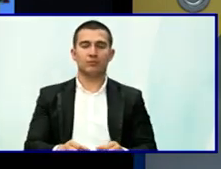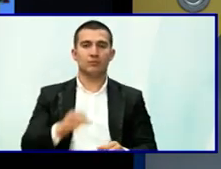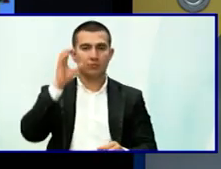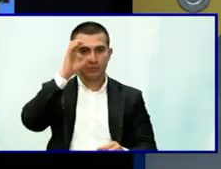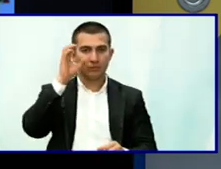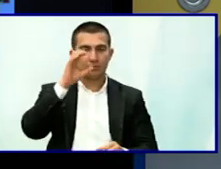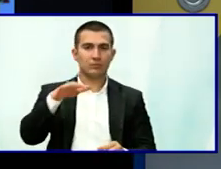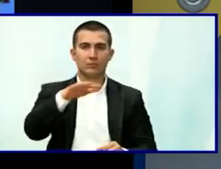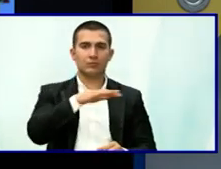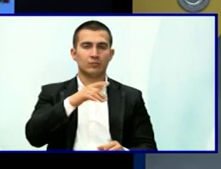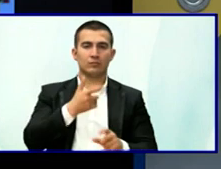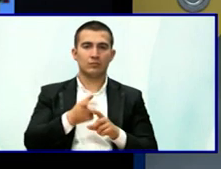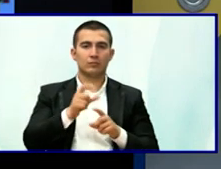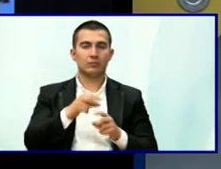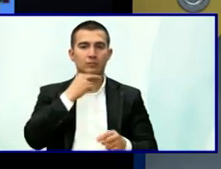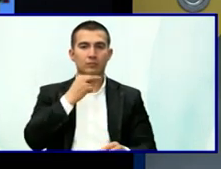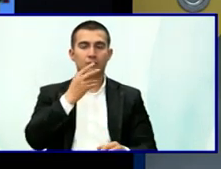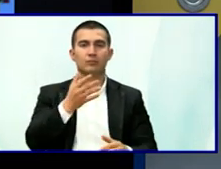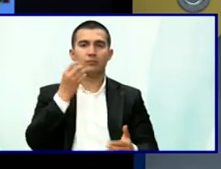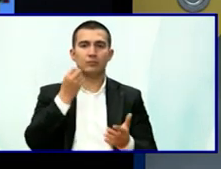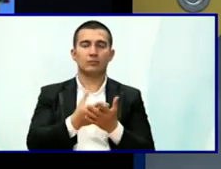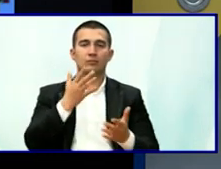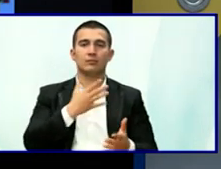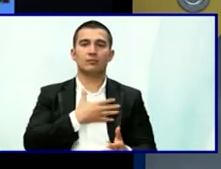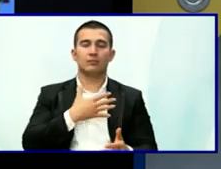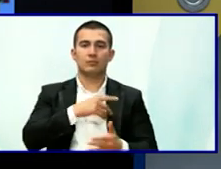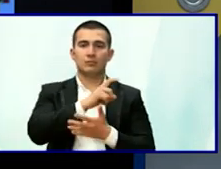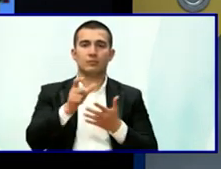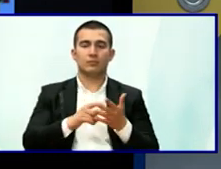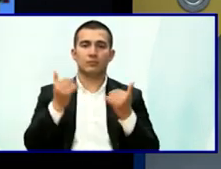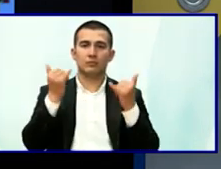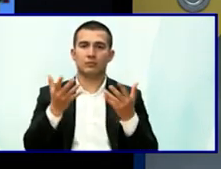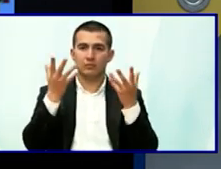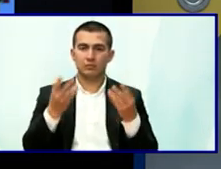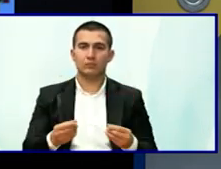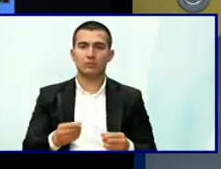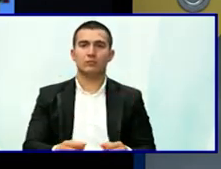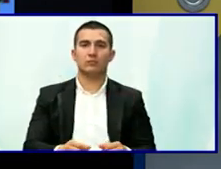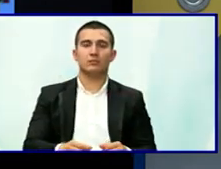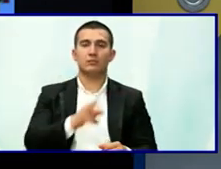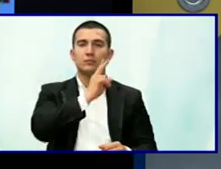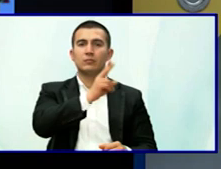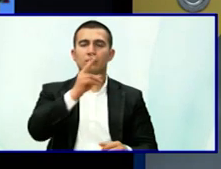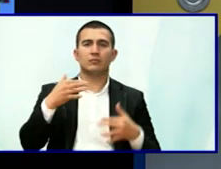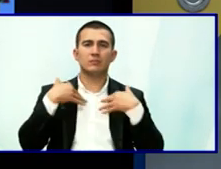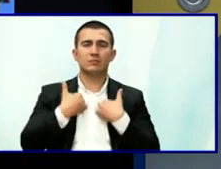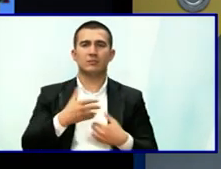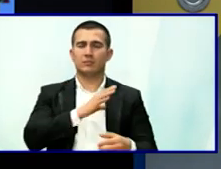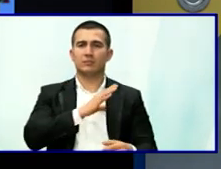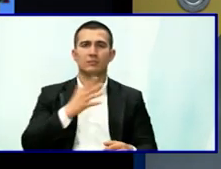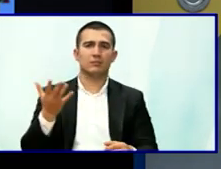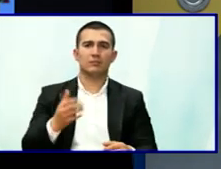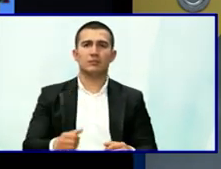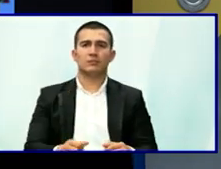O'zbekiston qasidasi. Yurtim, senga she'r bitdim bu kun. Qiyosingni topmadim